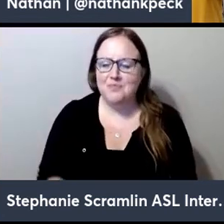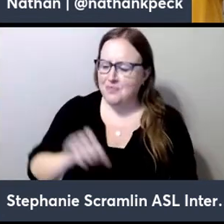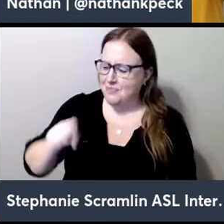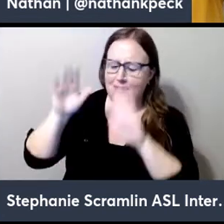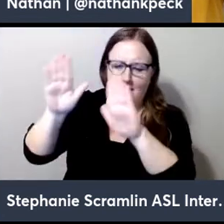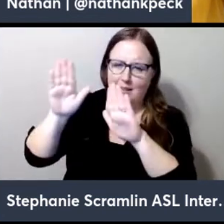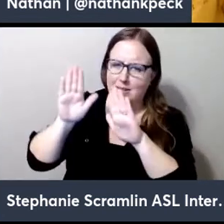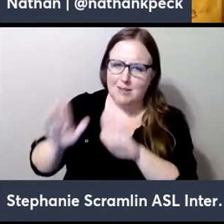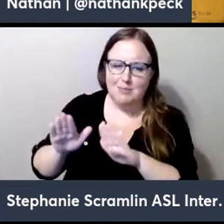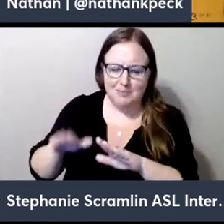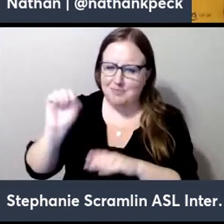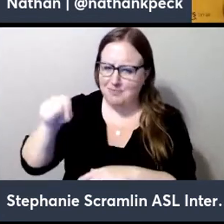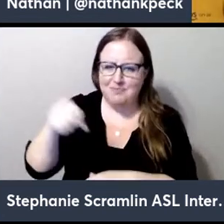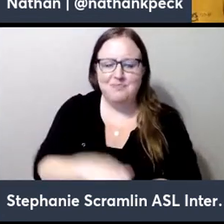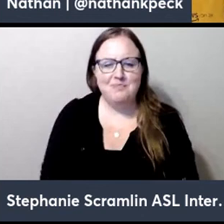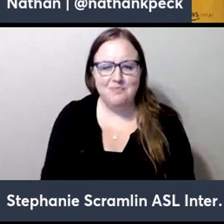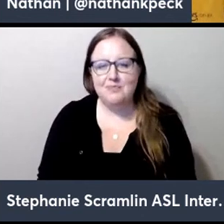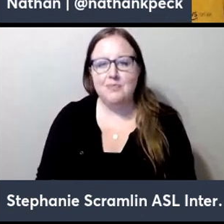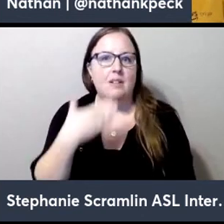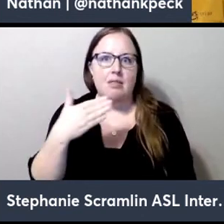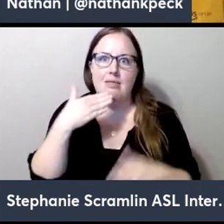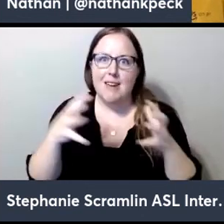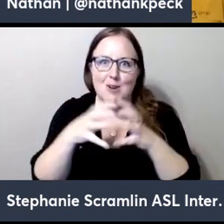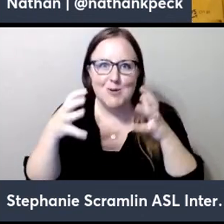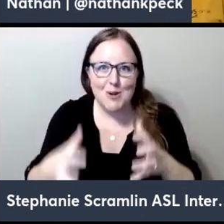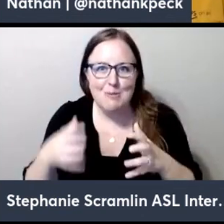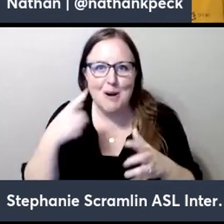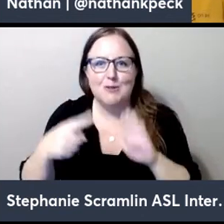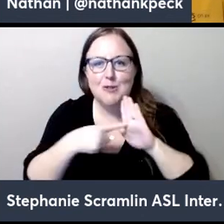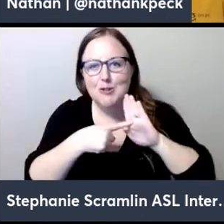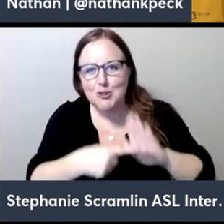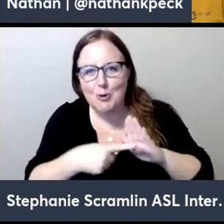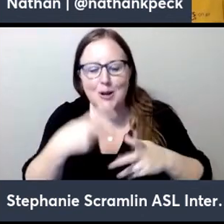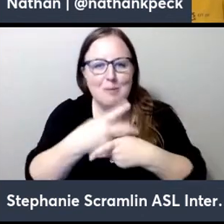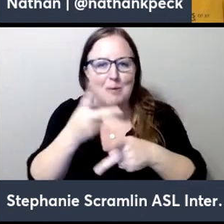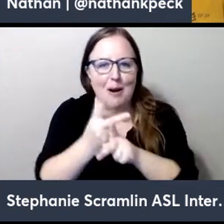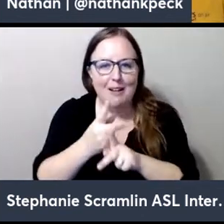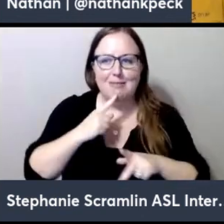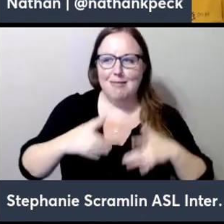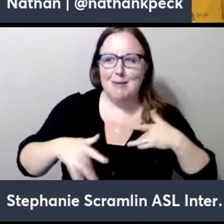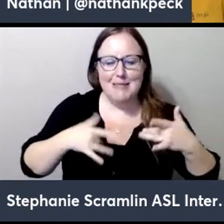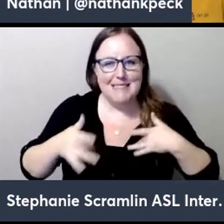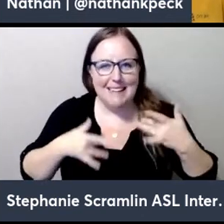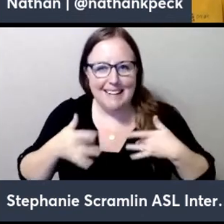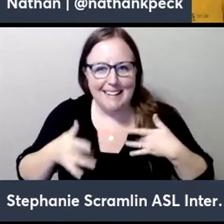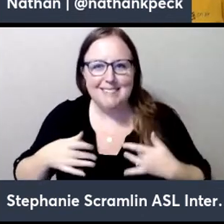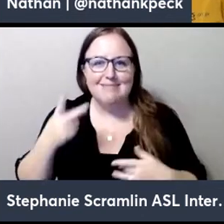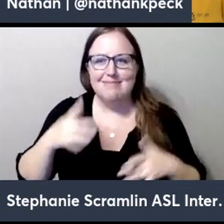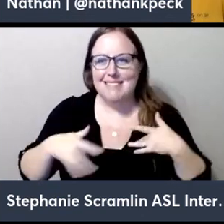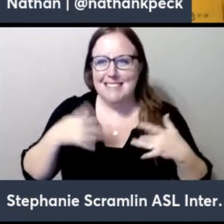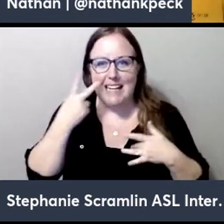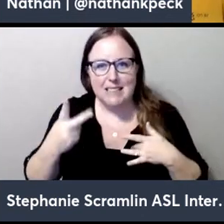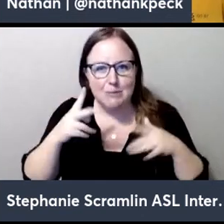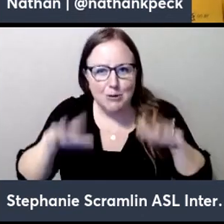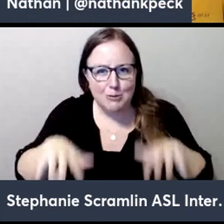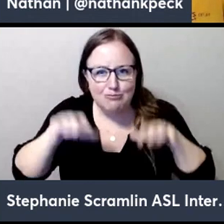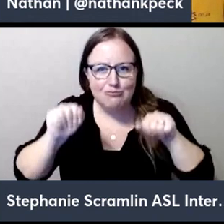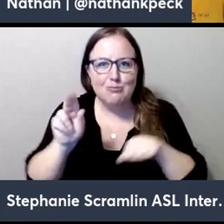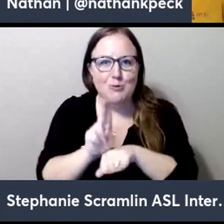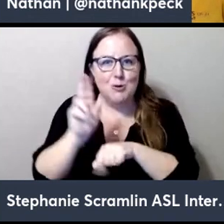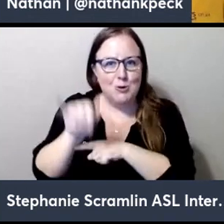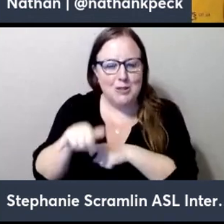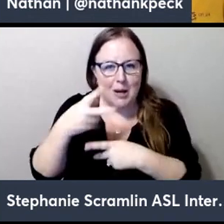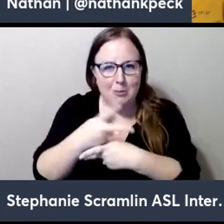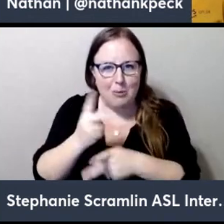Absolutely. Exciting. Well, thank you so much for showing us this product. I'm excited for it, excited to see people adopt it and make their